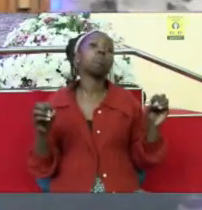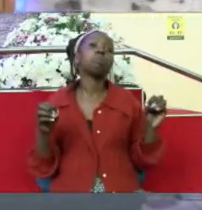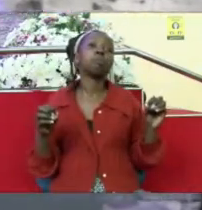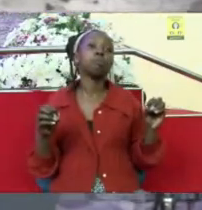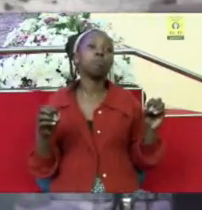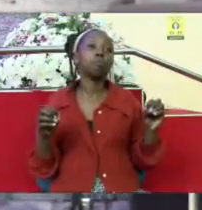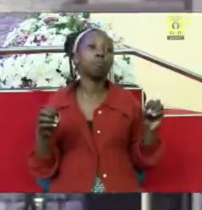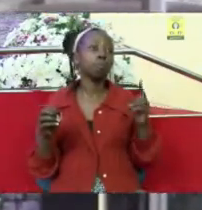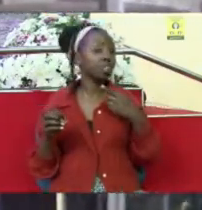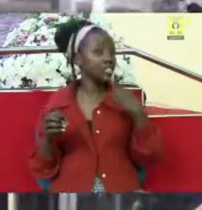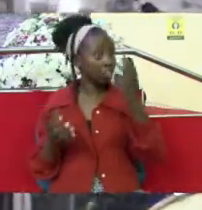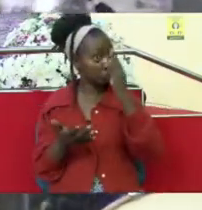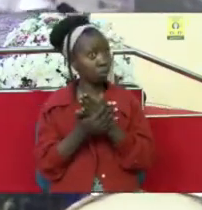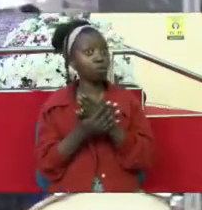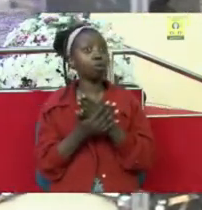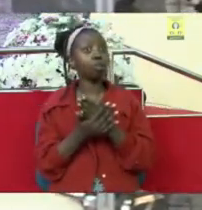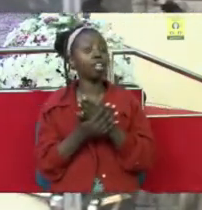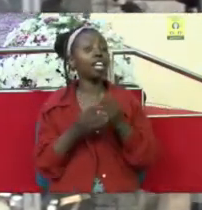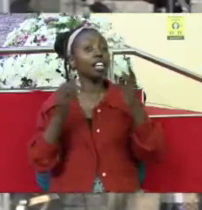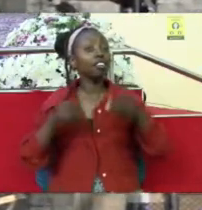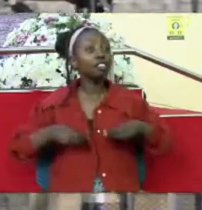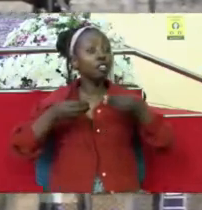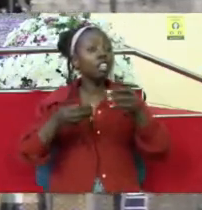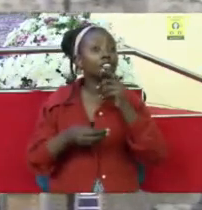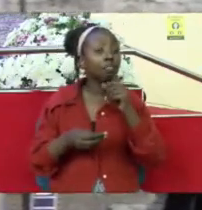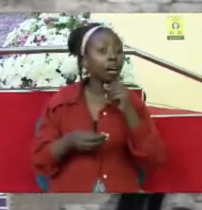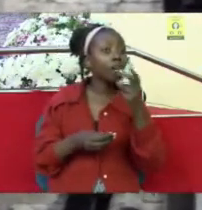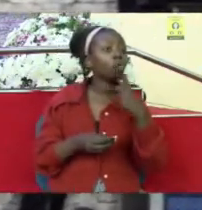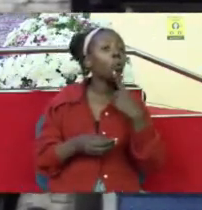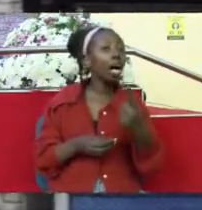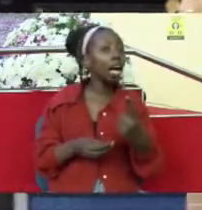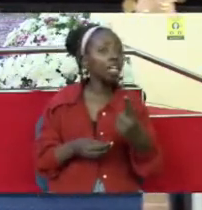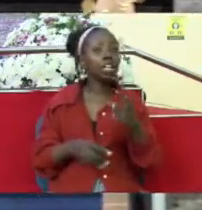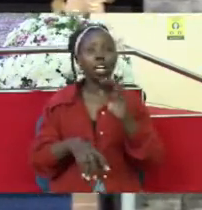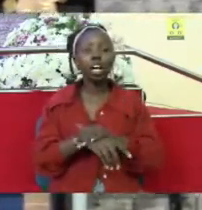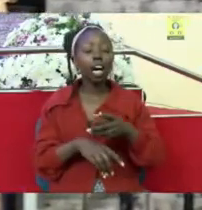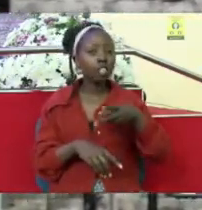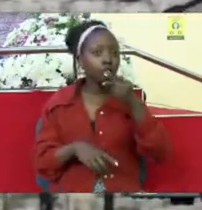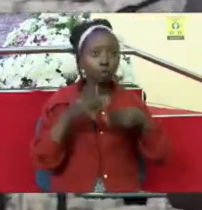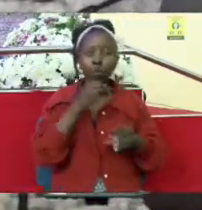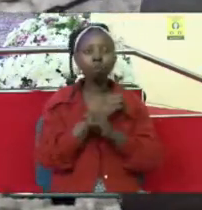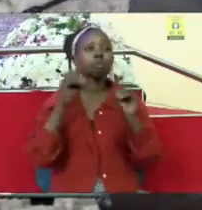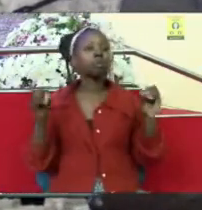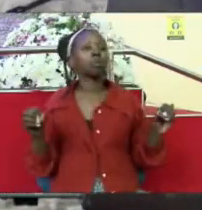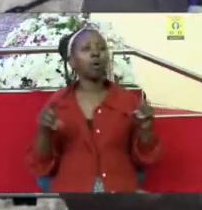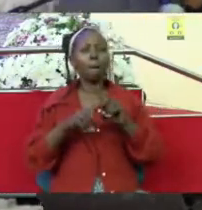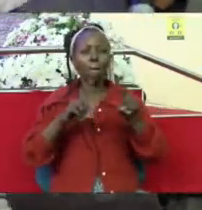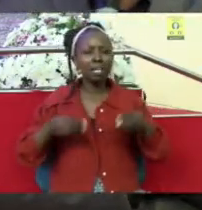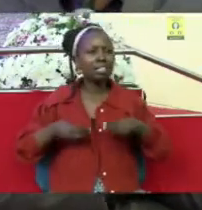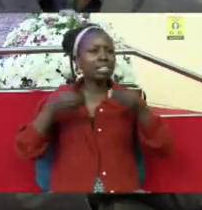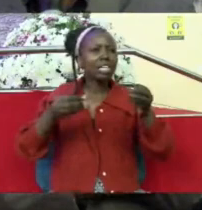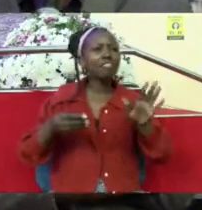Ni vizuri niwaambie tu. You will not eat. You give a man 100, there is no lunch, there is no meal. But give a